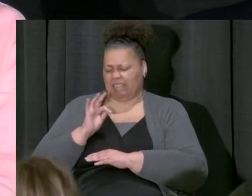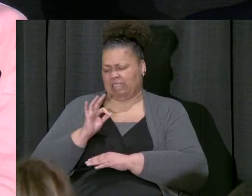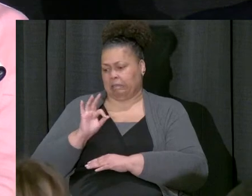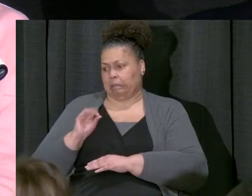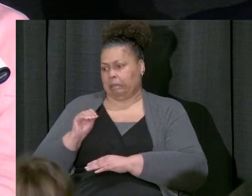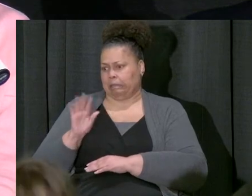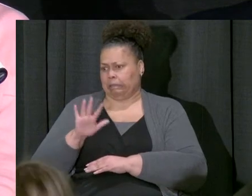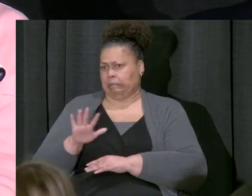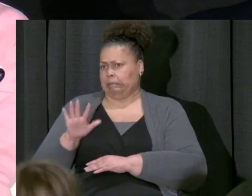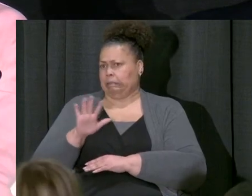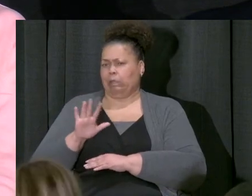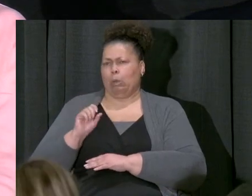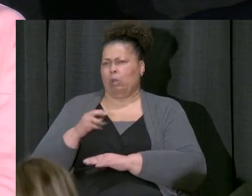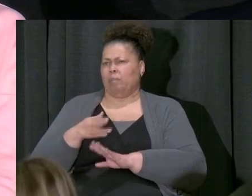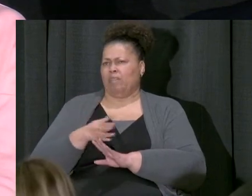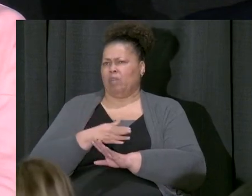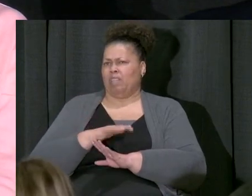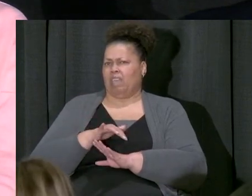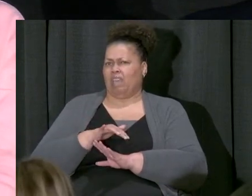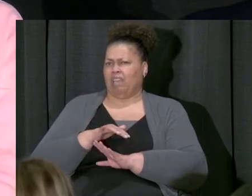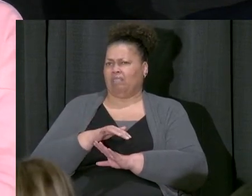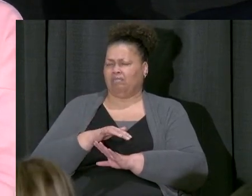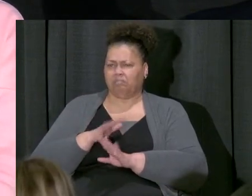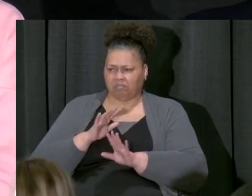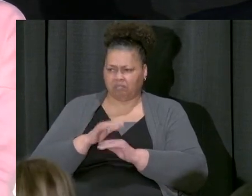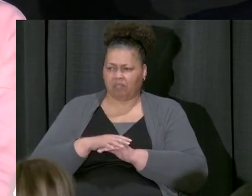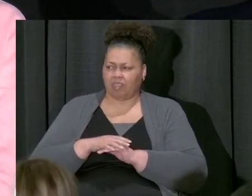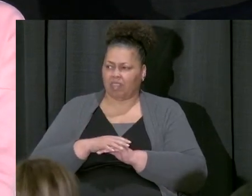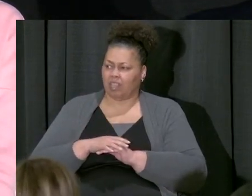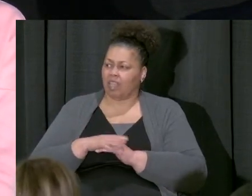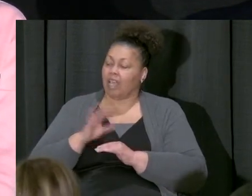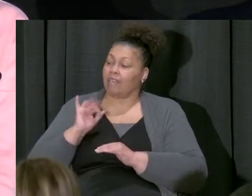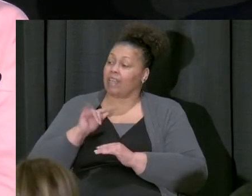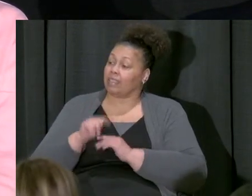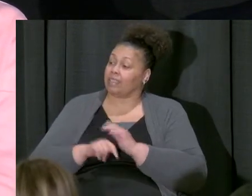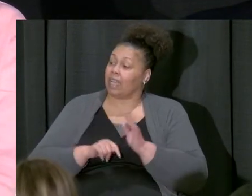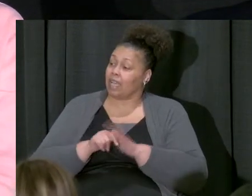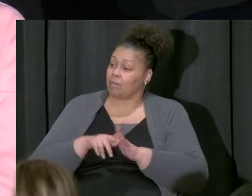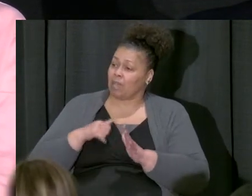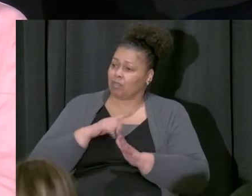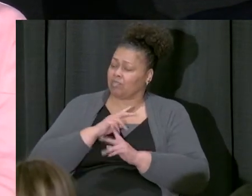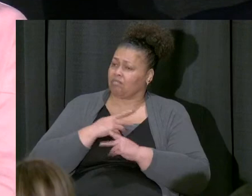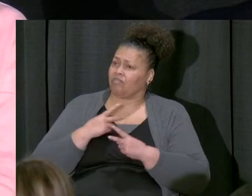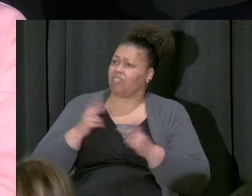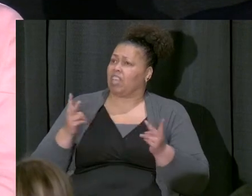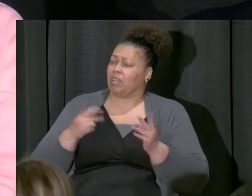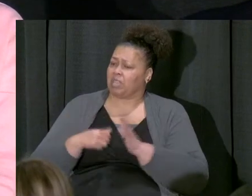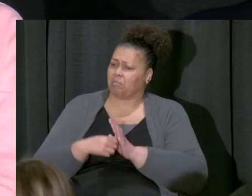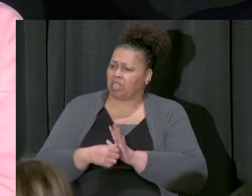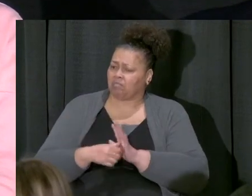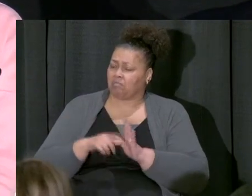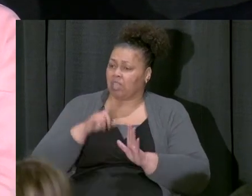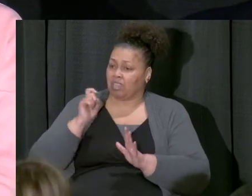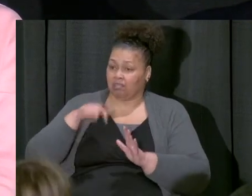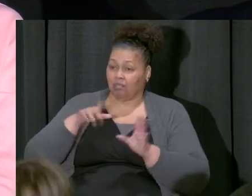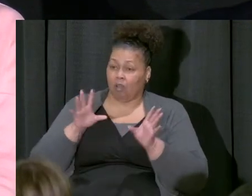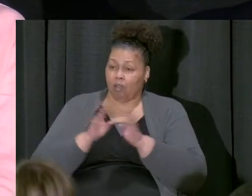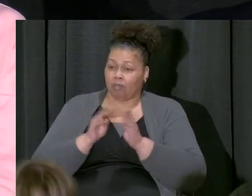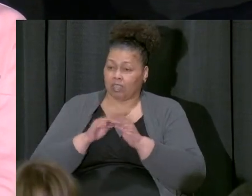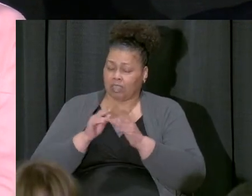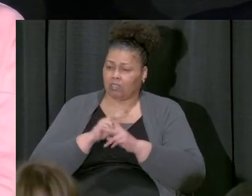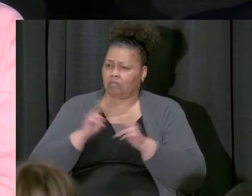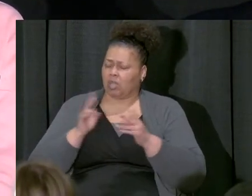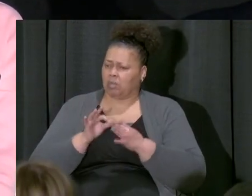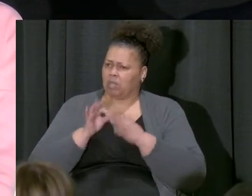1990s or earlier 2000. At that time, I was really impressed because, you know, this conference is really